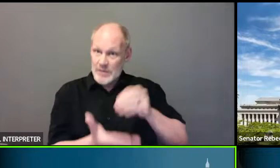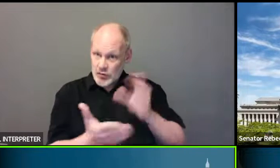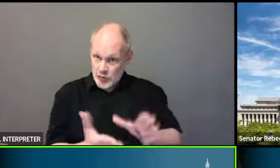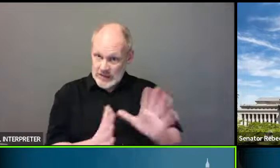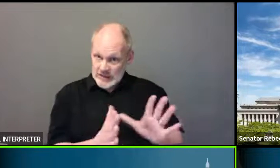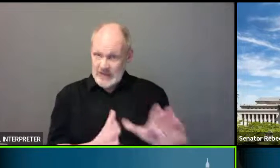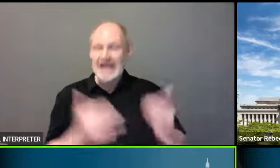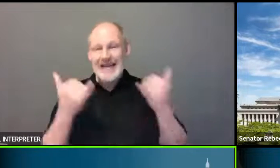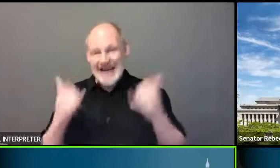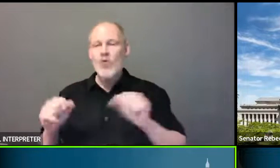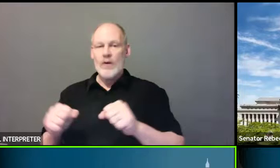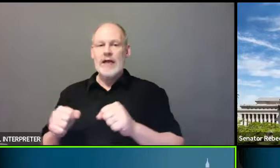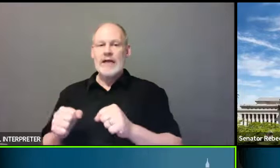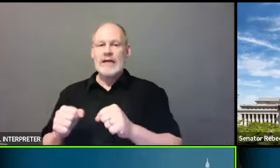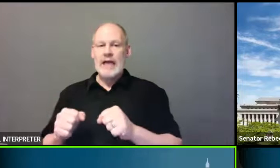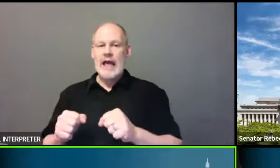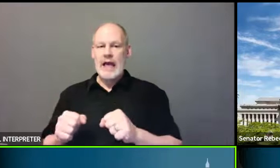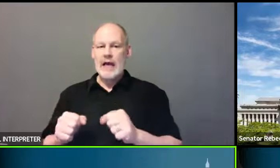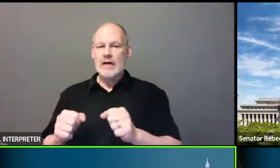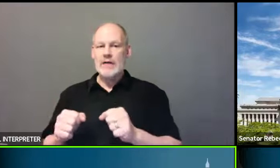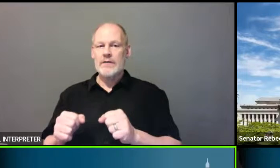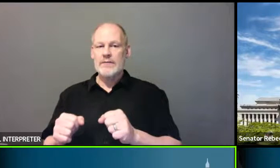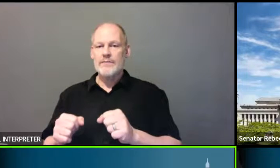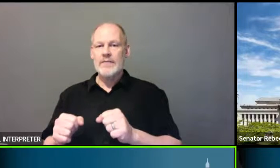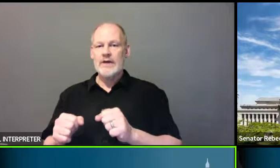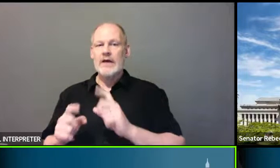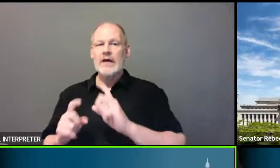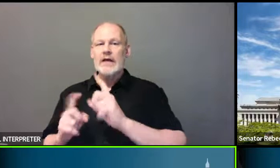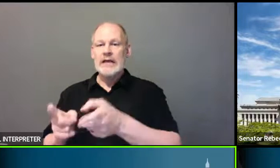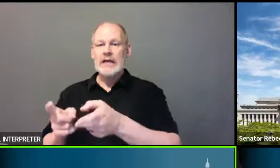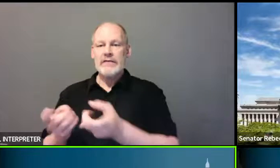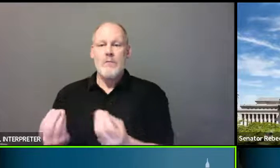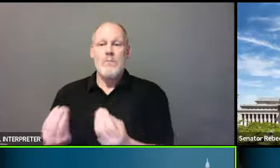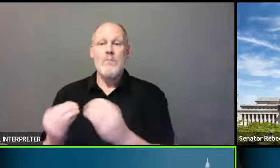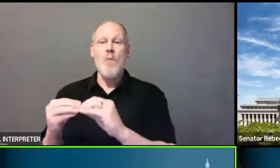to extend the type of credit we're giving to